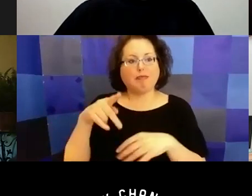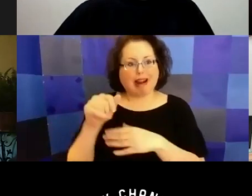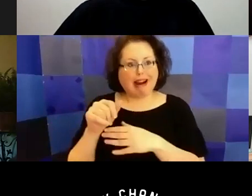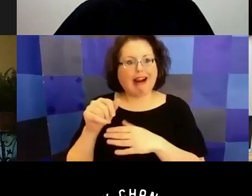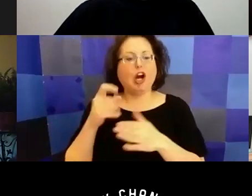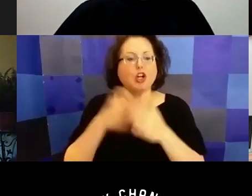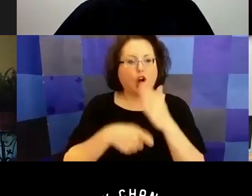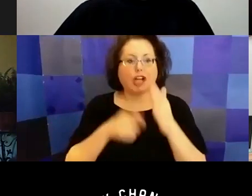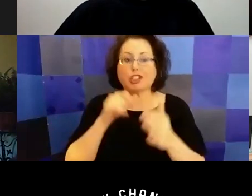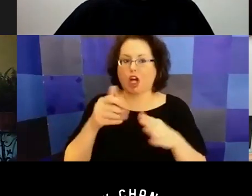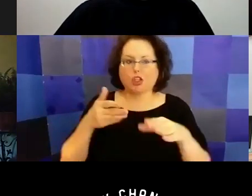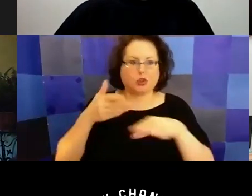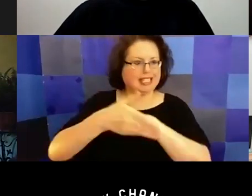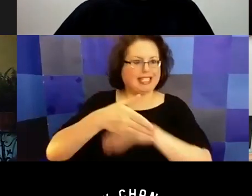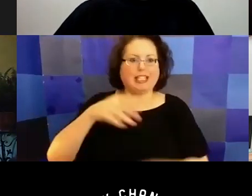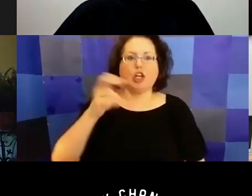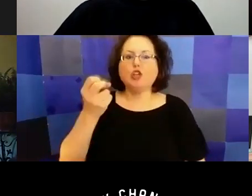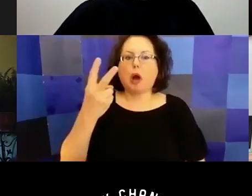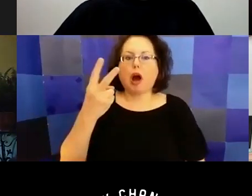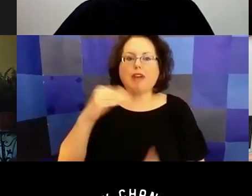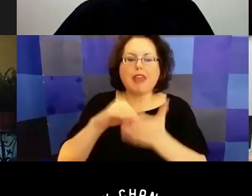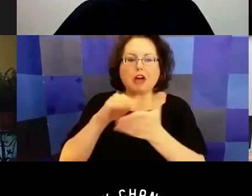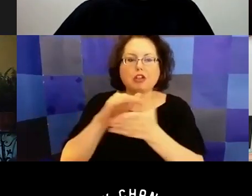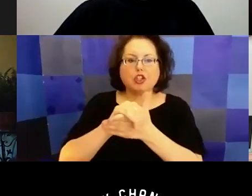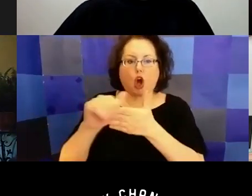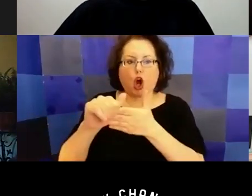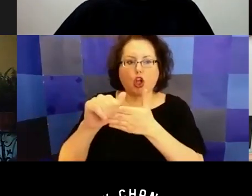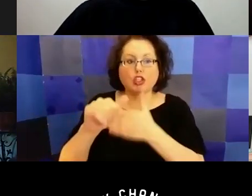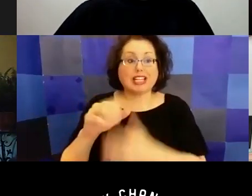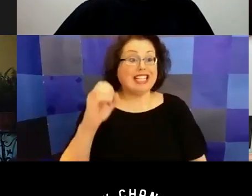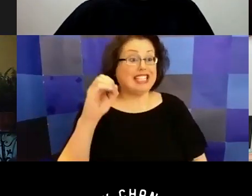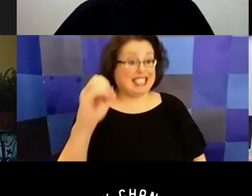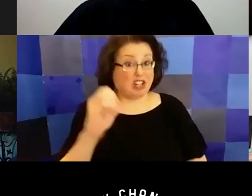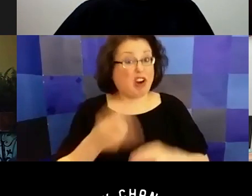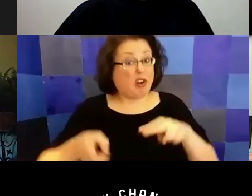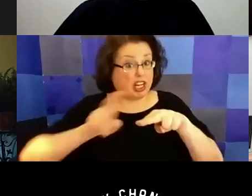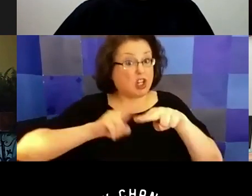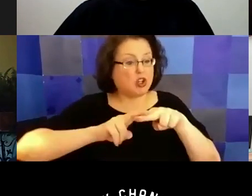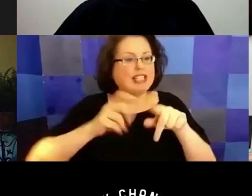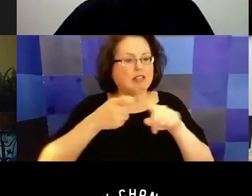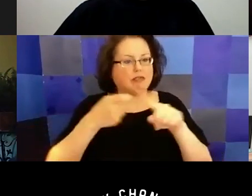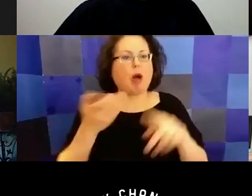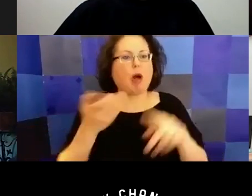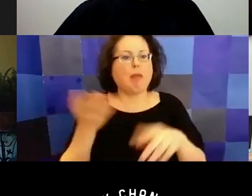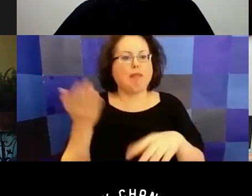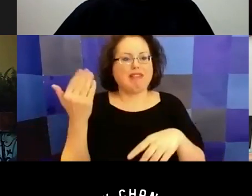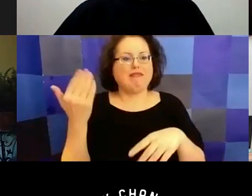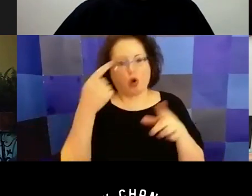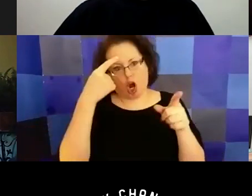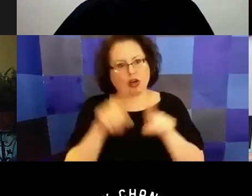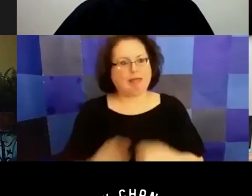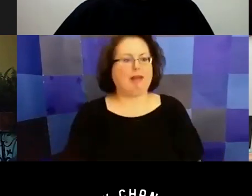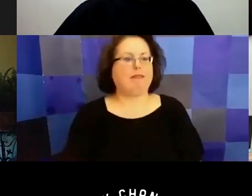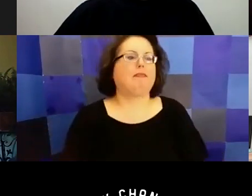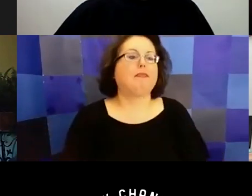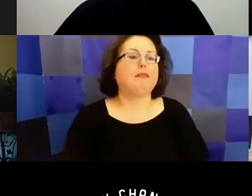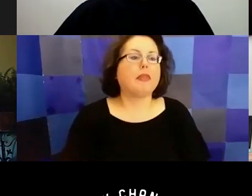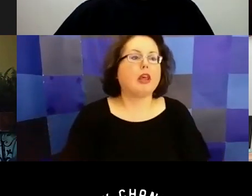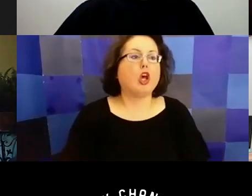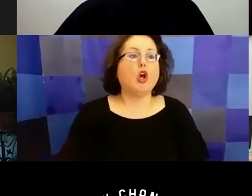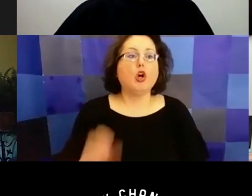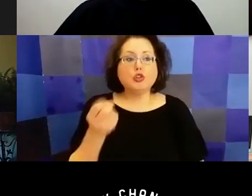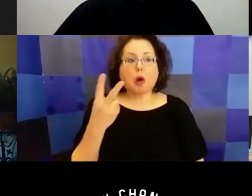exceed $12,000, a zero increase from the previous agreement. Bill Number 1226,